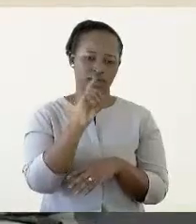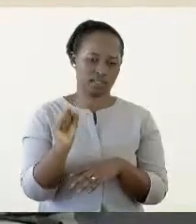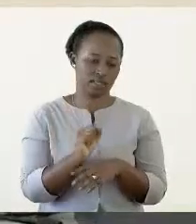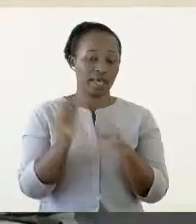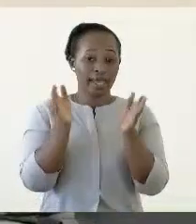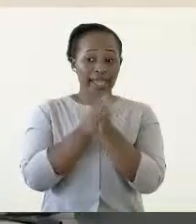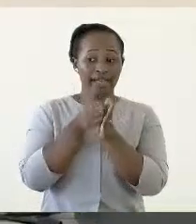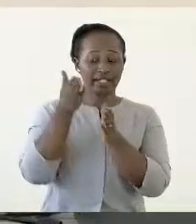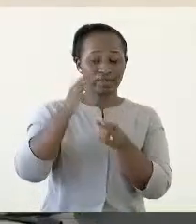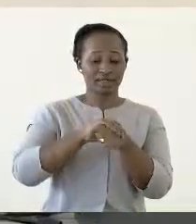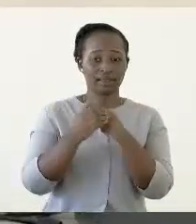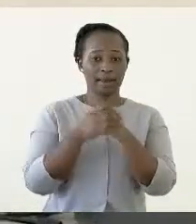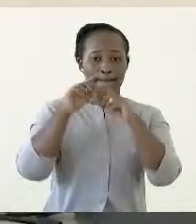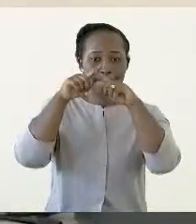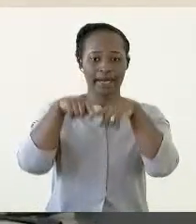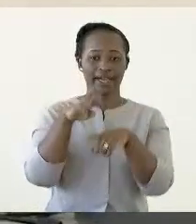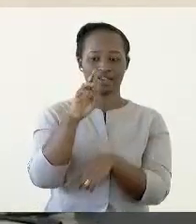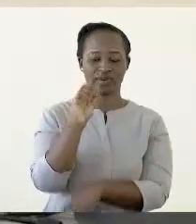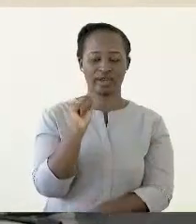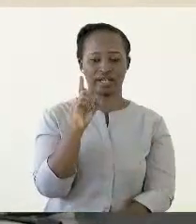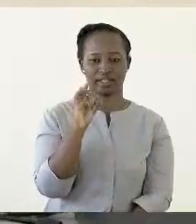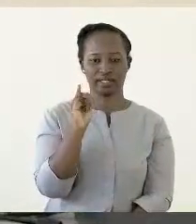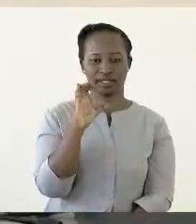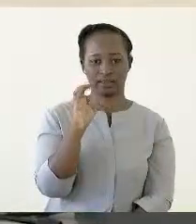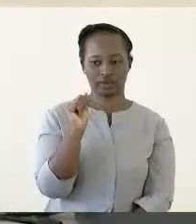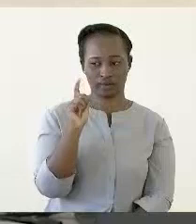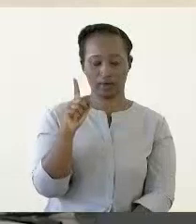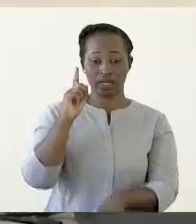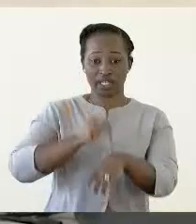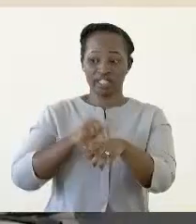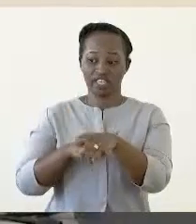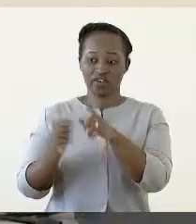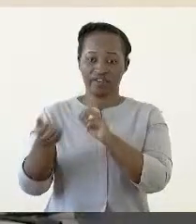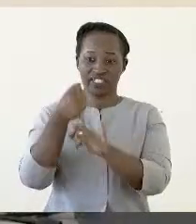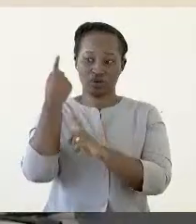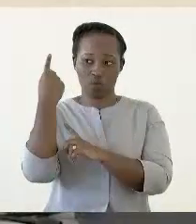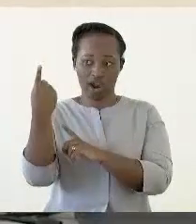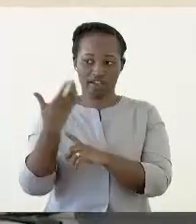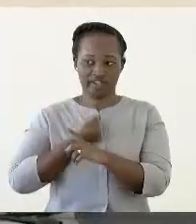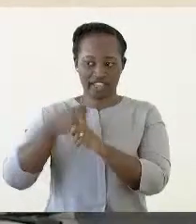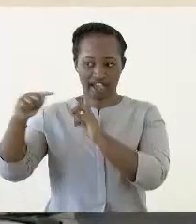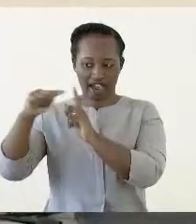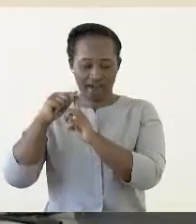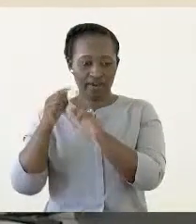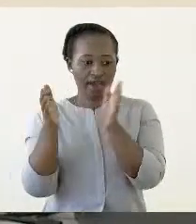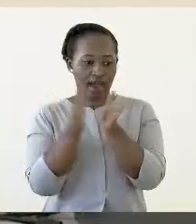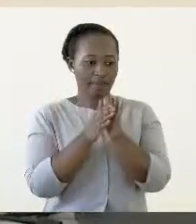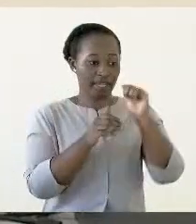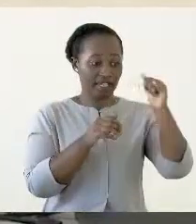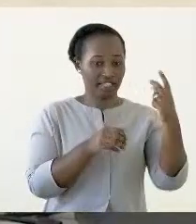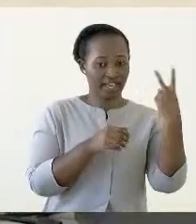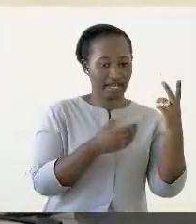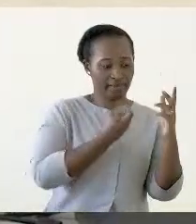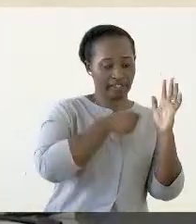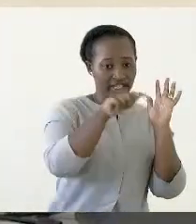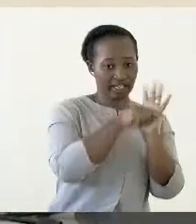So when you take one radical which has a positive charge and another radical which has a